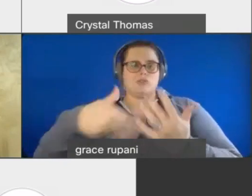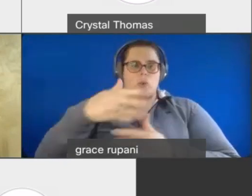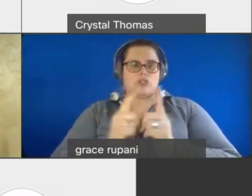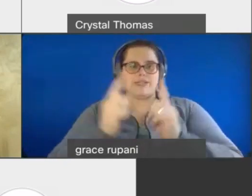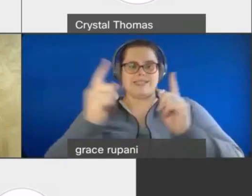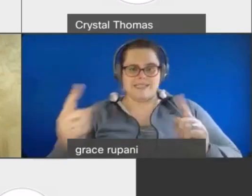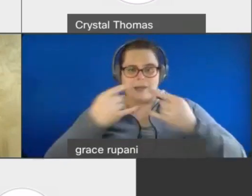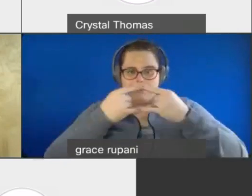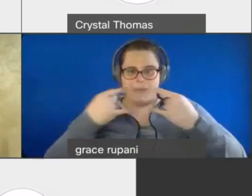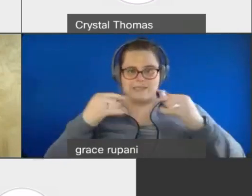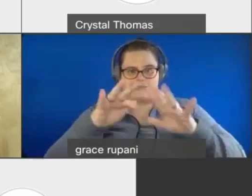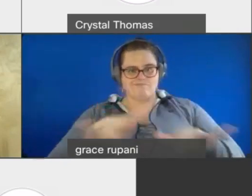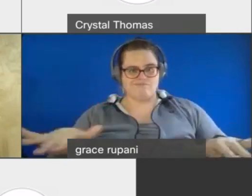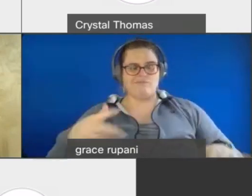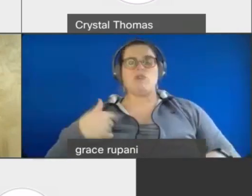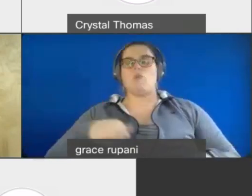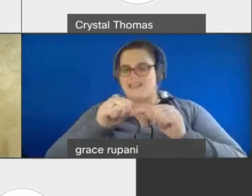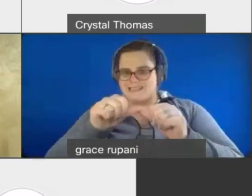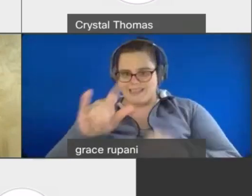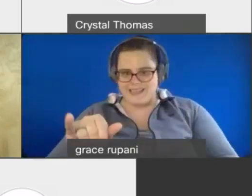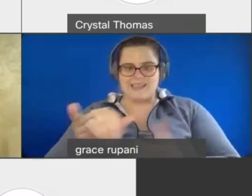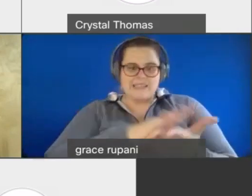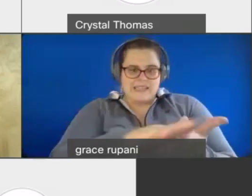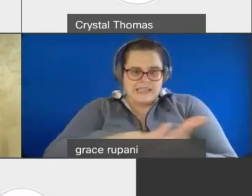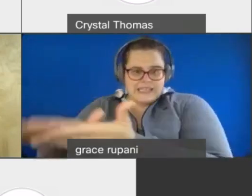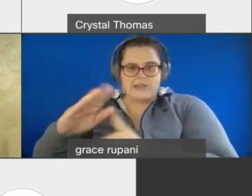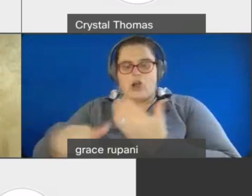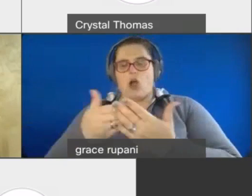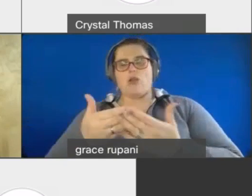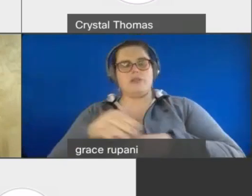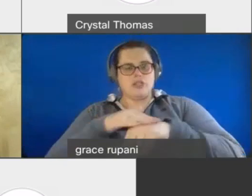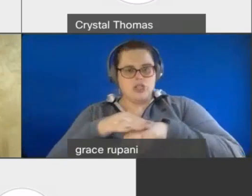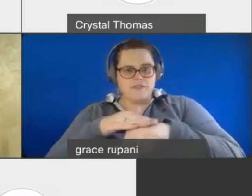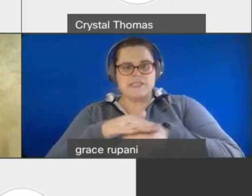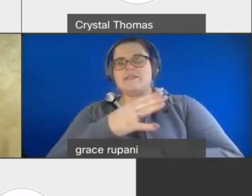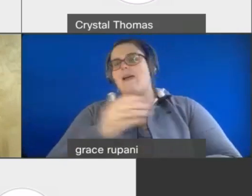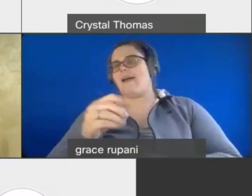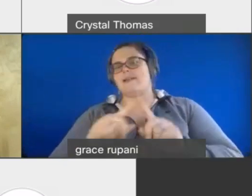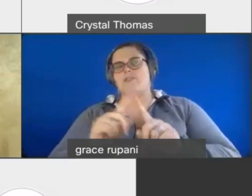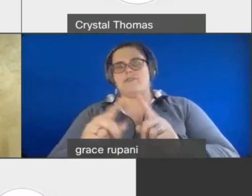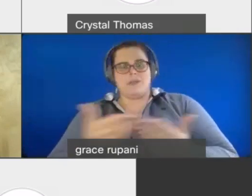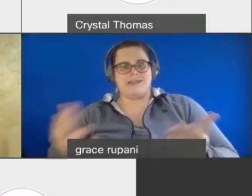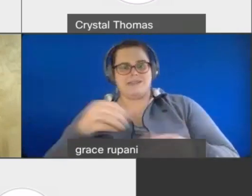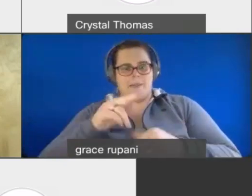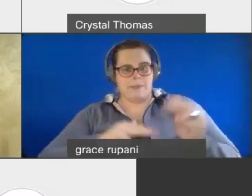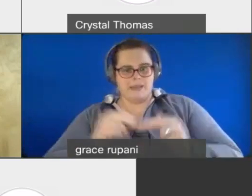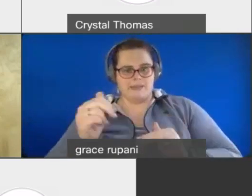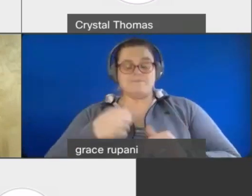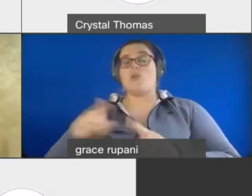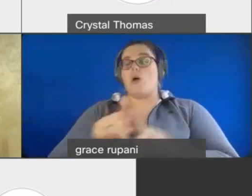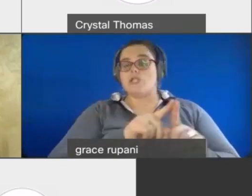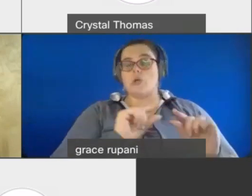We consistently disinfect and sanitize all surfaces and materials in our building. We also minimize group size to